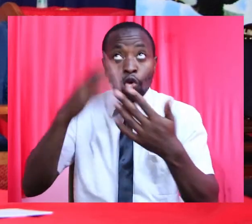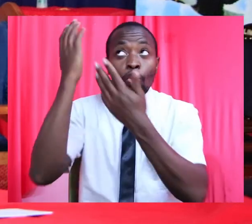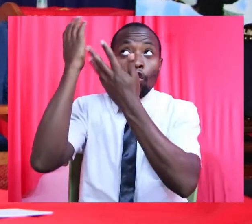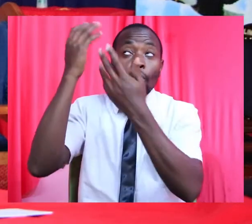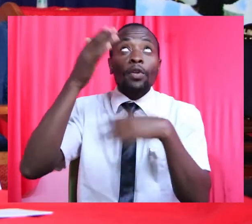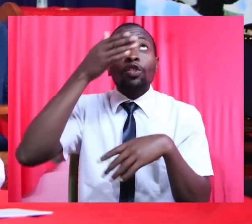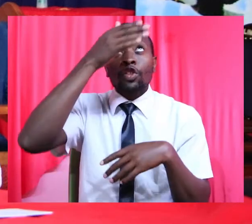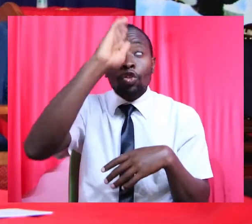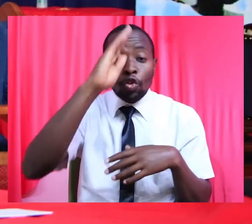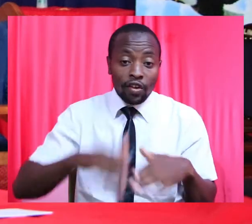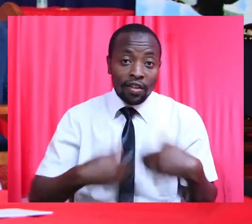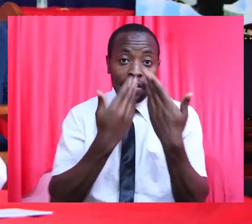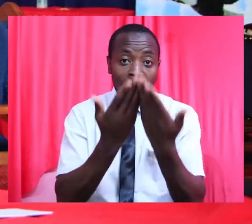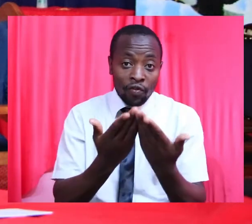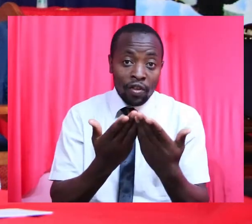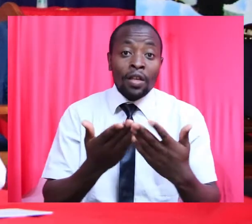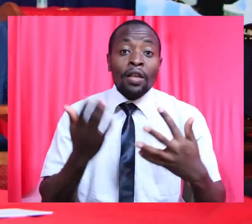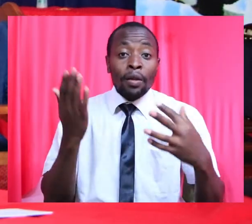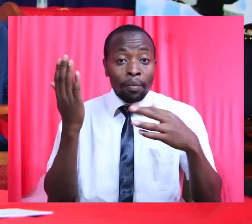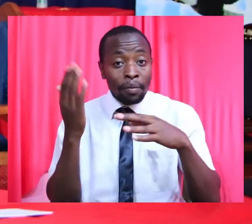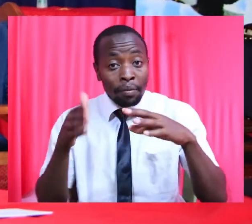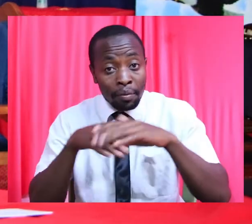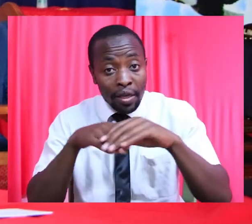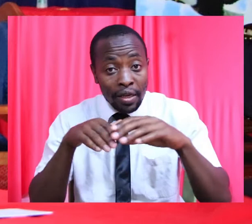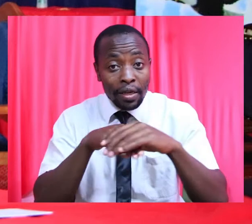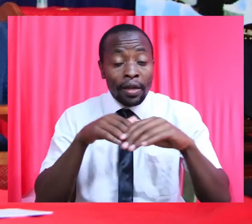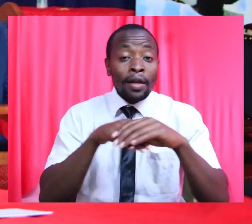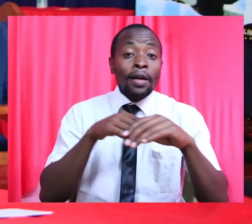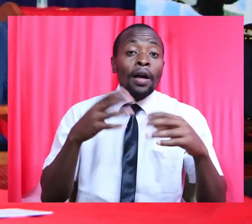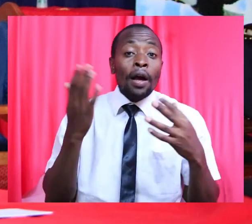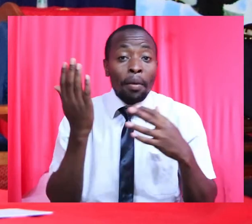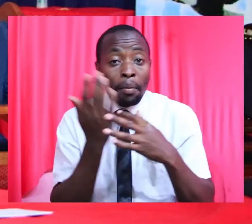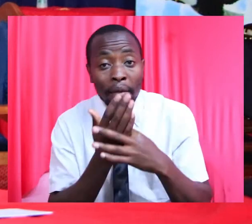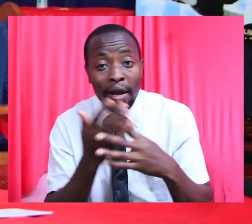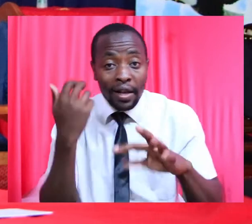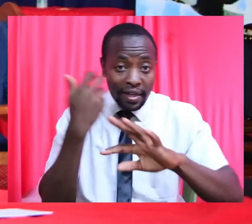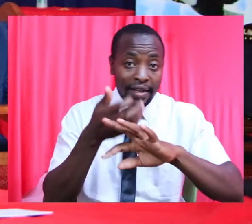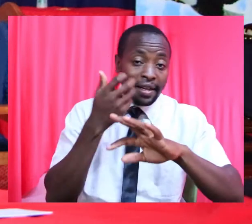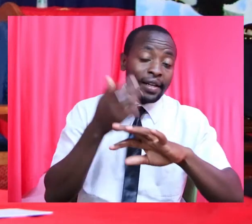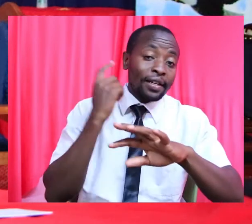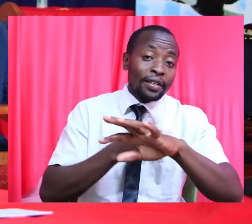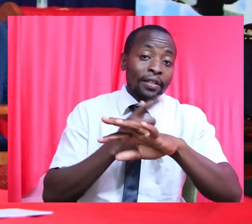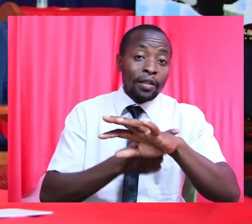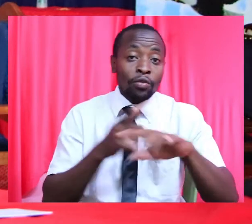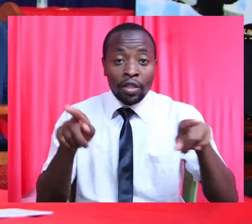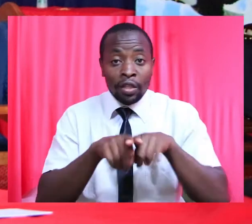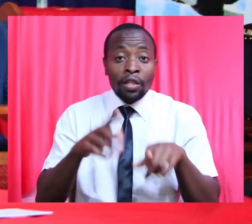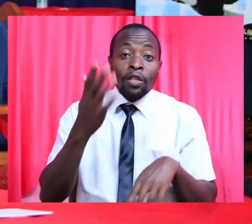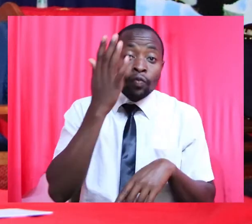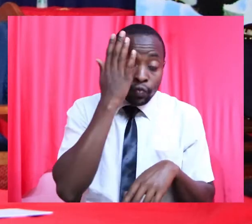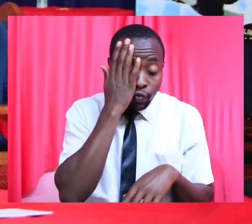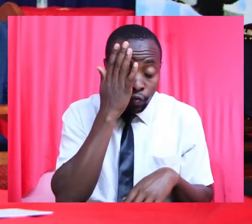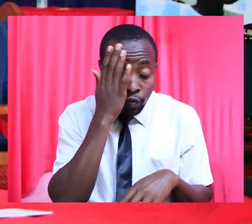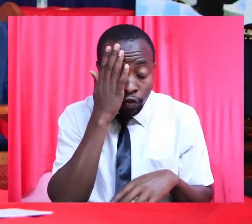morning? That in the midst of such difficult times that the Jewish community was facing, being